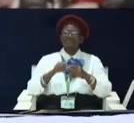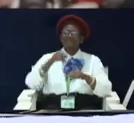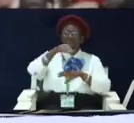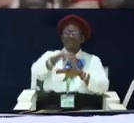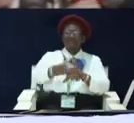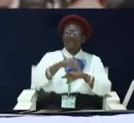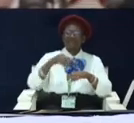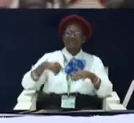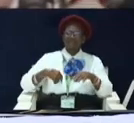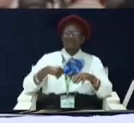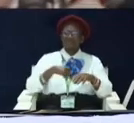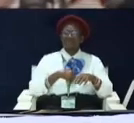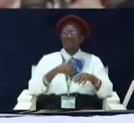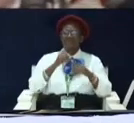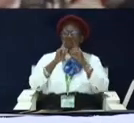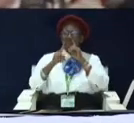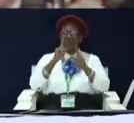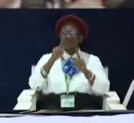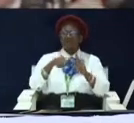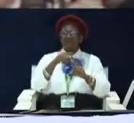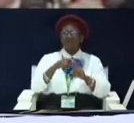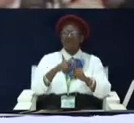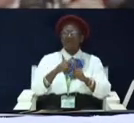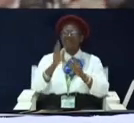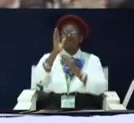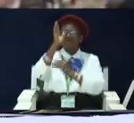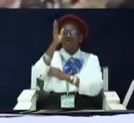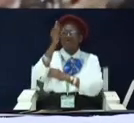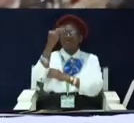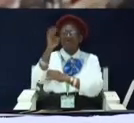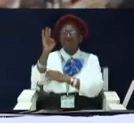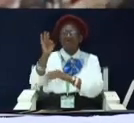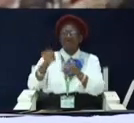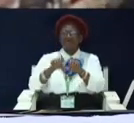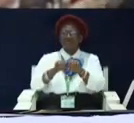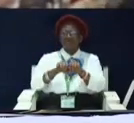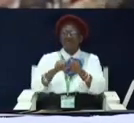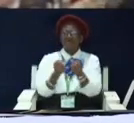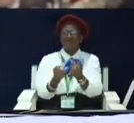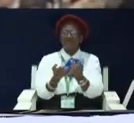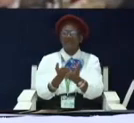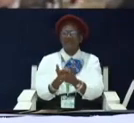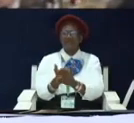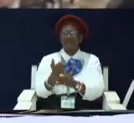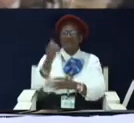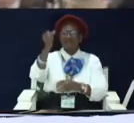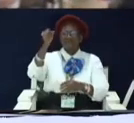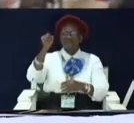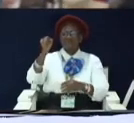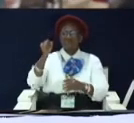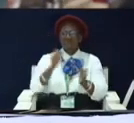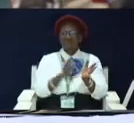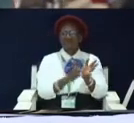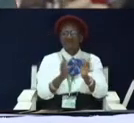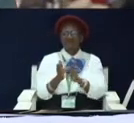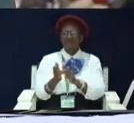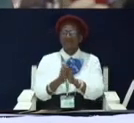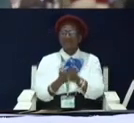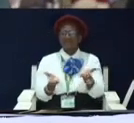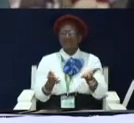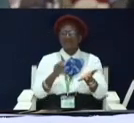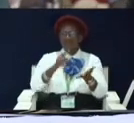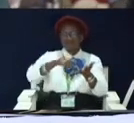about the God of breakthroughs. Loni an so nipa Olorun aluyo. Our text is 2 Kings